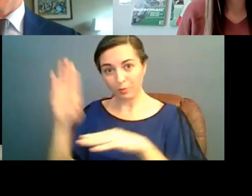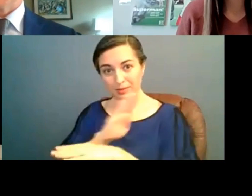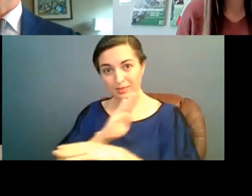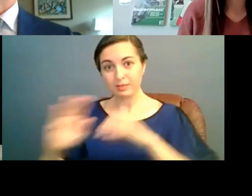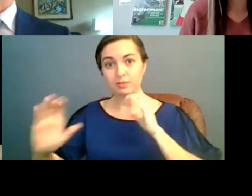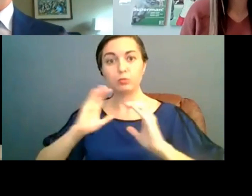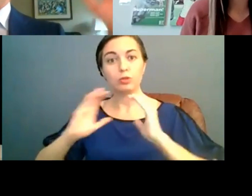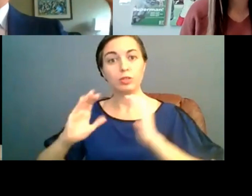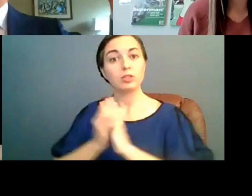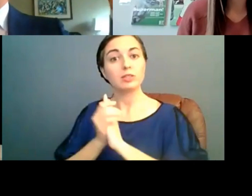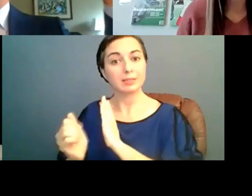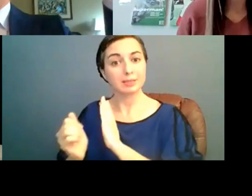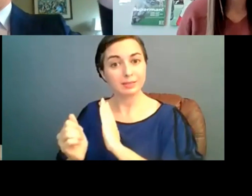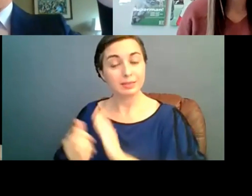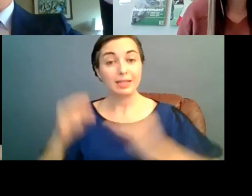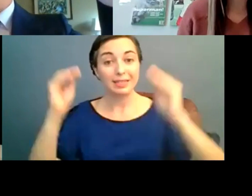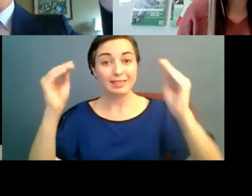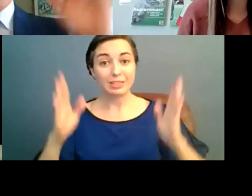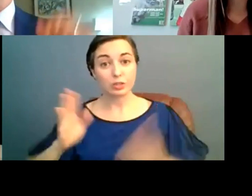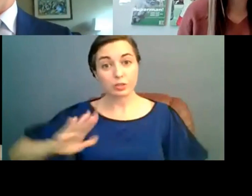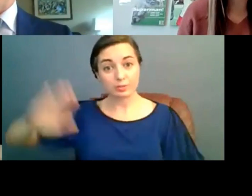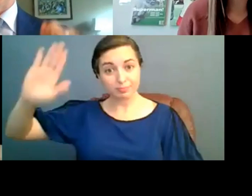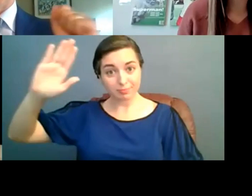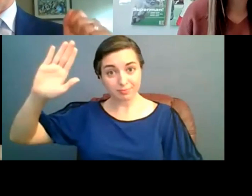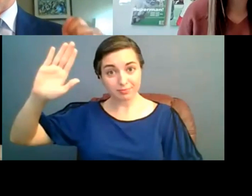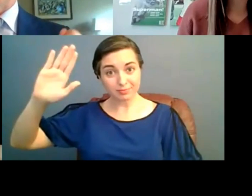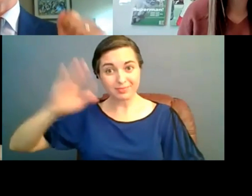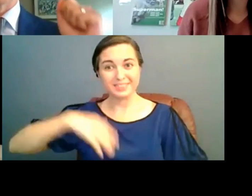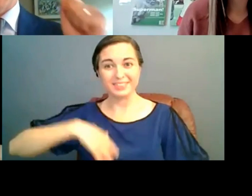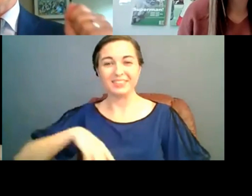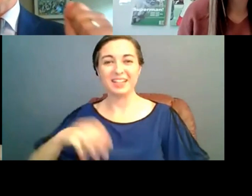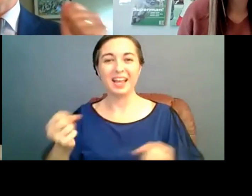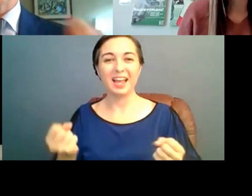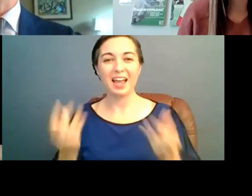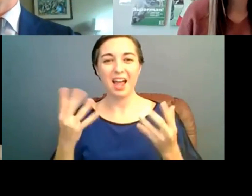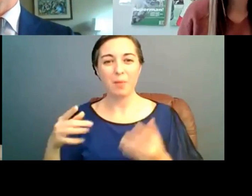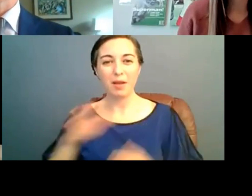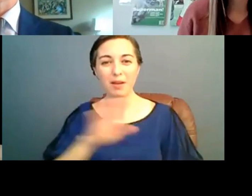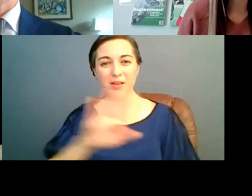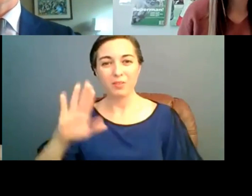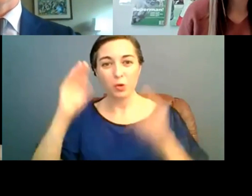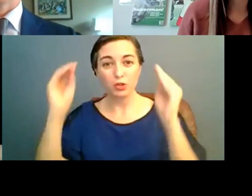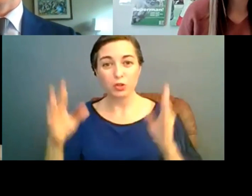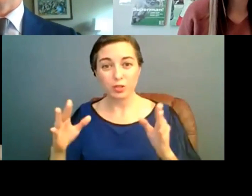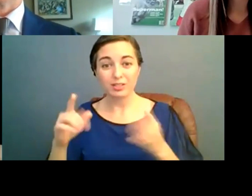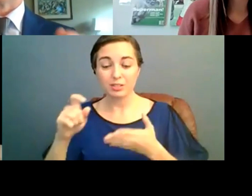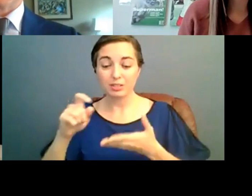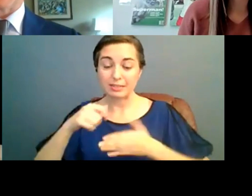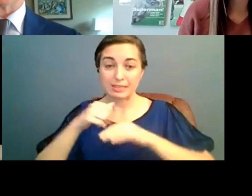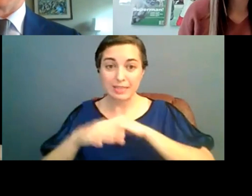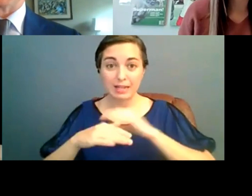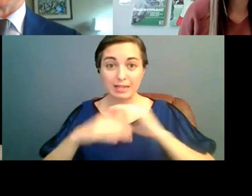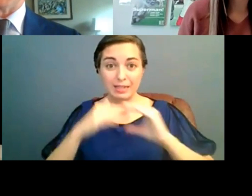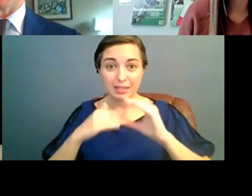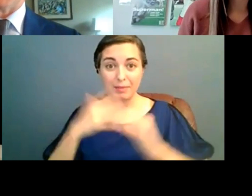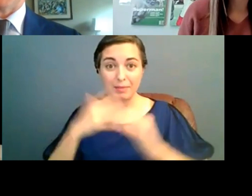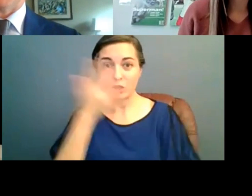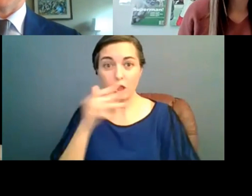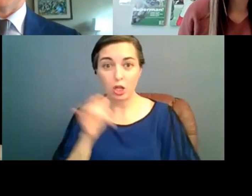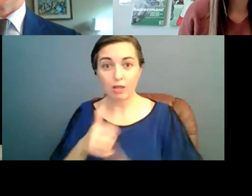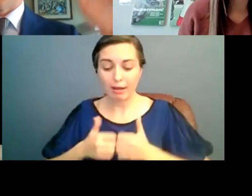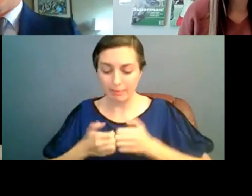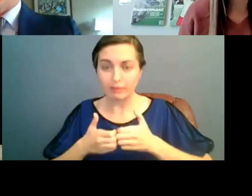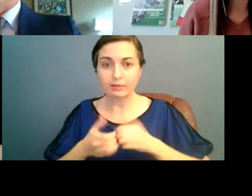skills. Teachers, show of hands, Zoom hands. How many of your students write you emails that look like text